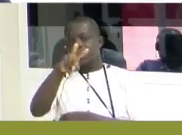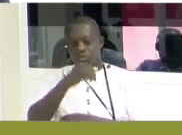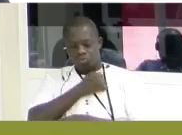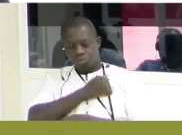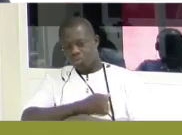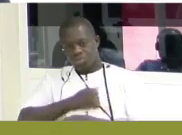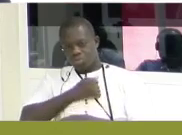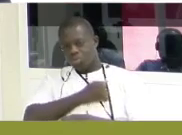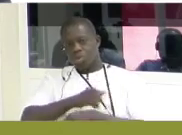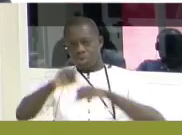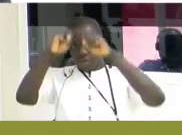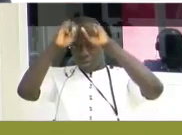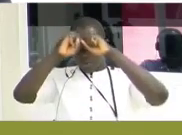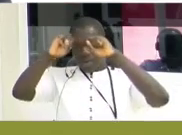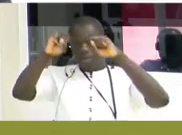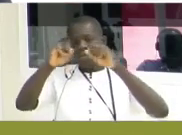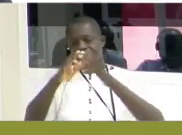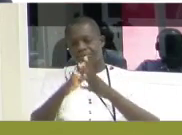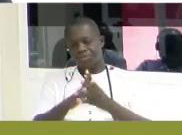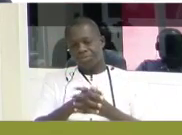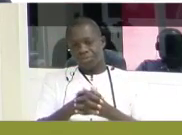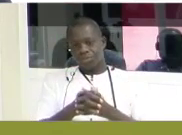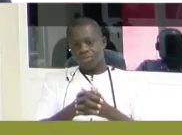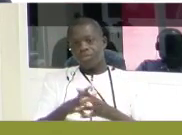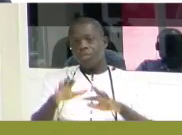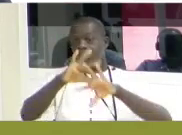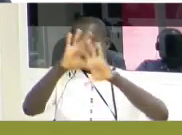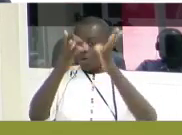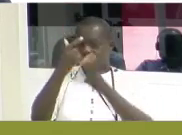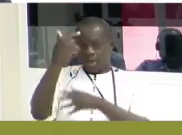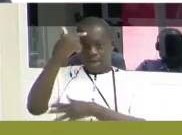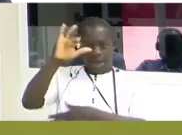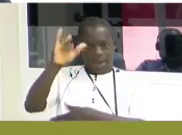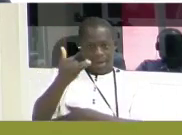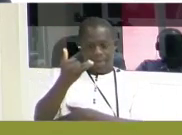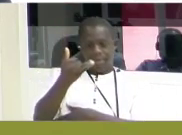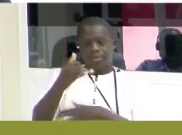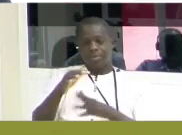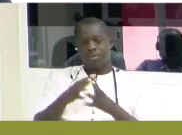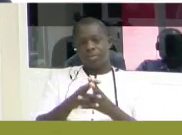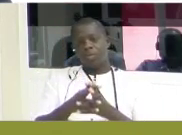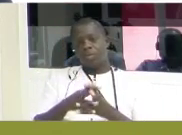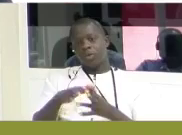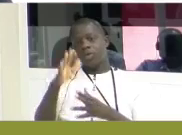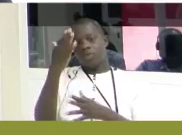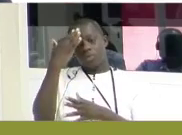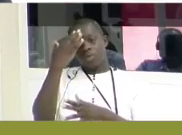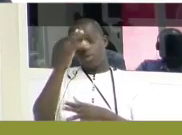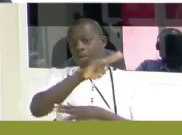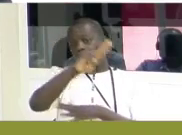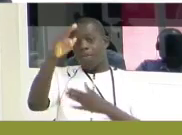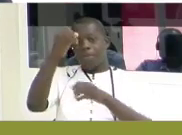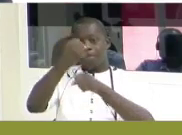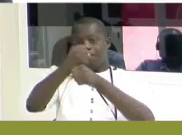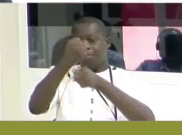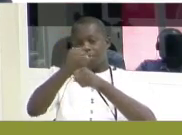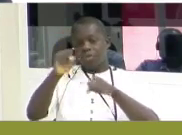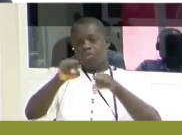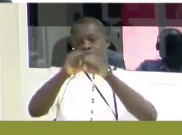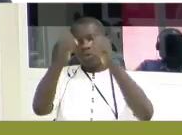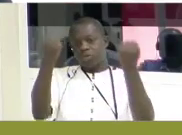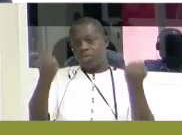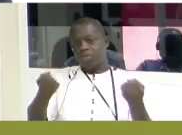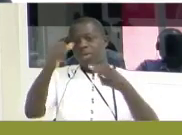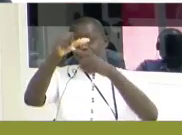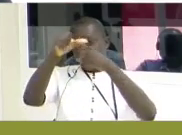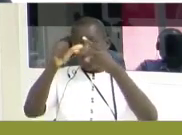government. So we agreed on this. That week, no edition was out. The day itself, we